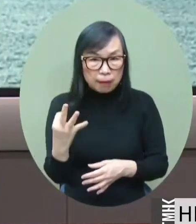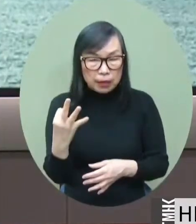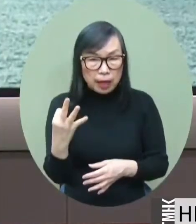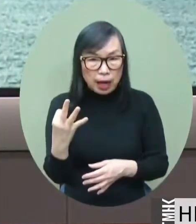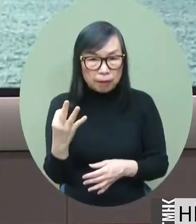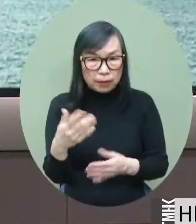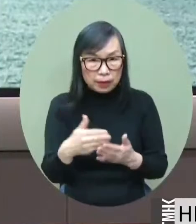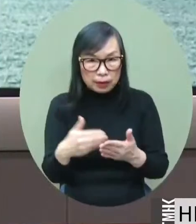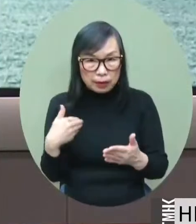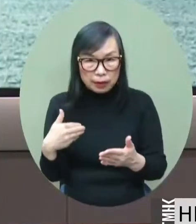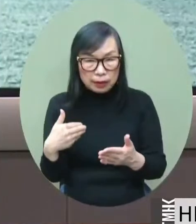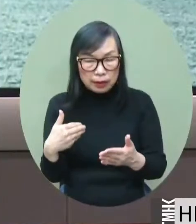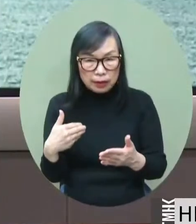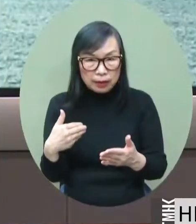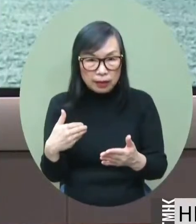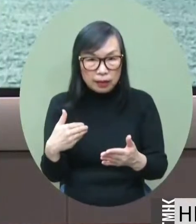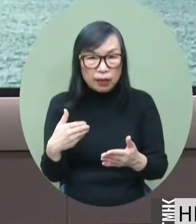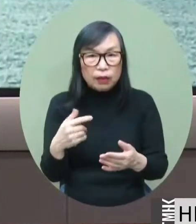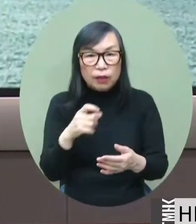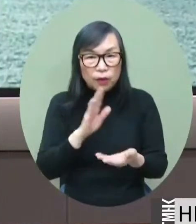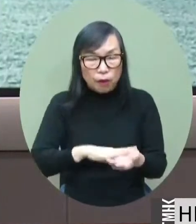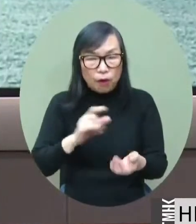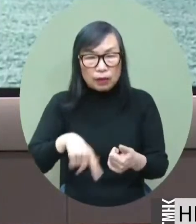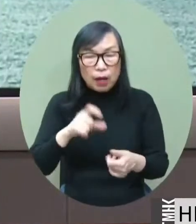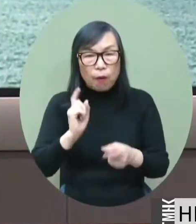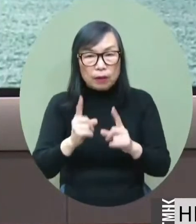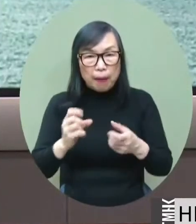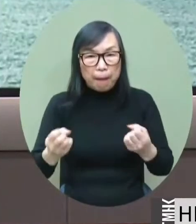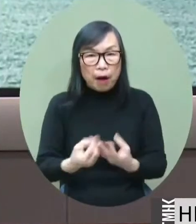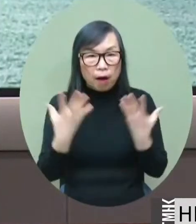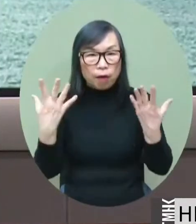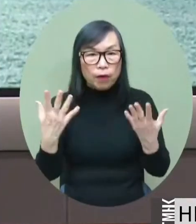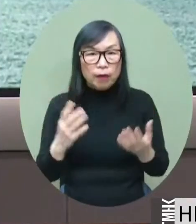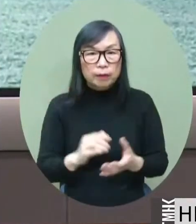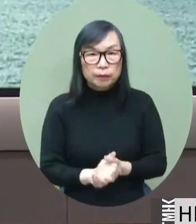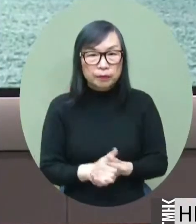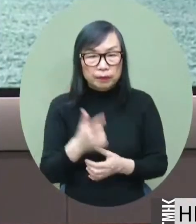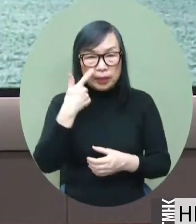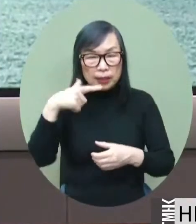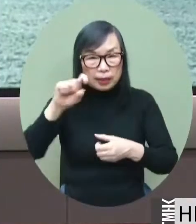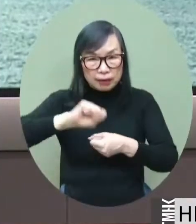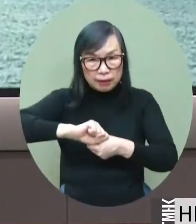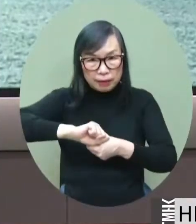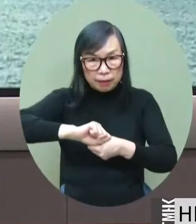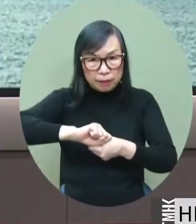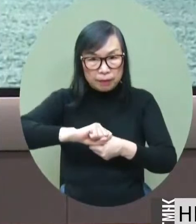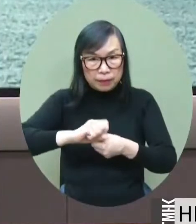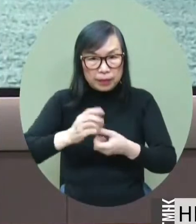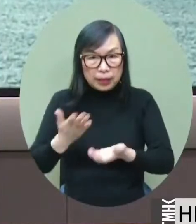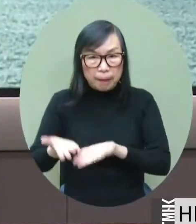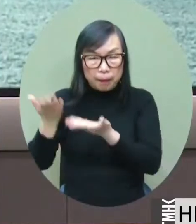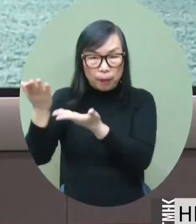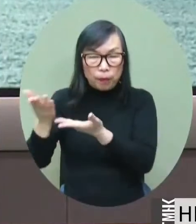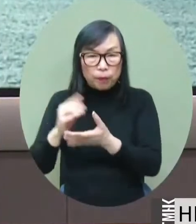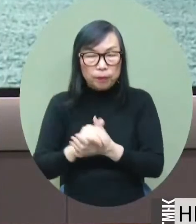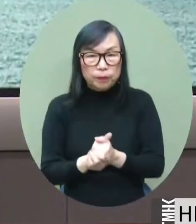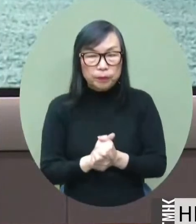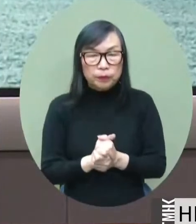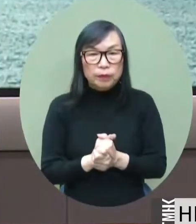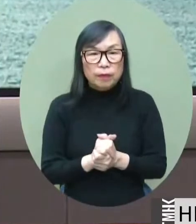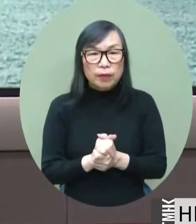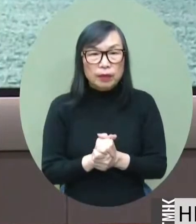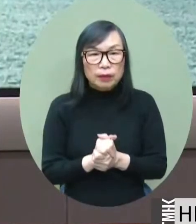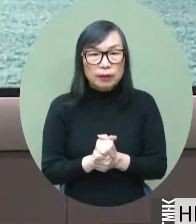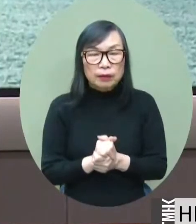cases. There were 43 care homes that had previous cases of outbreak, with new